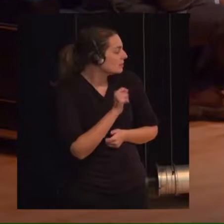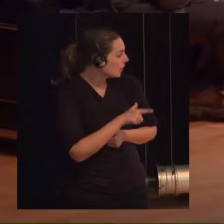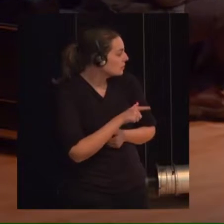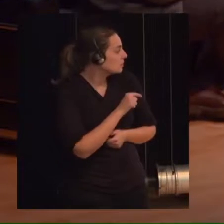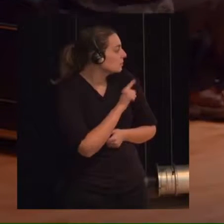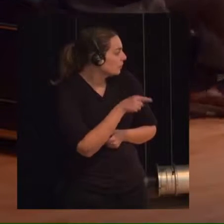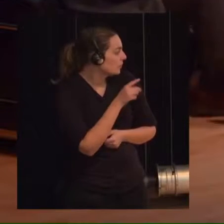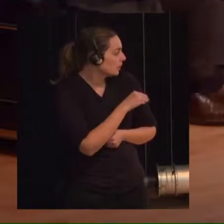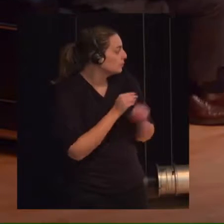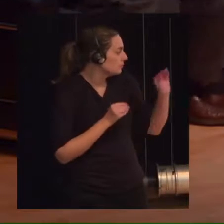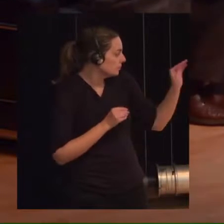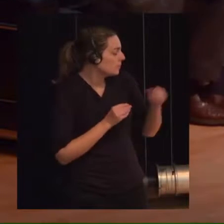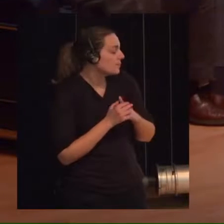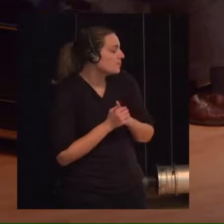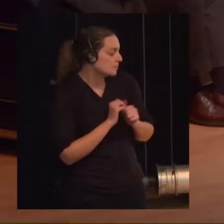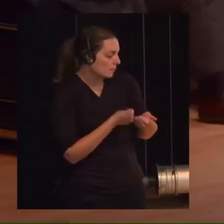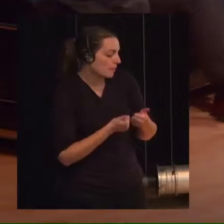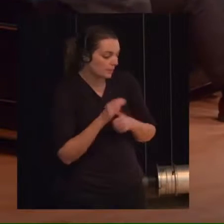Sure, thank you.